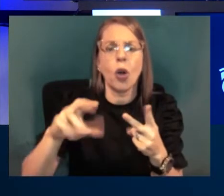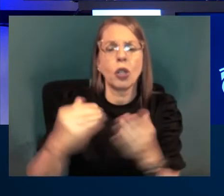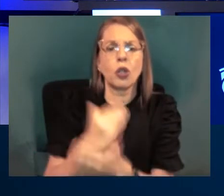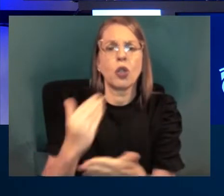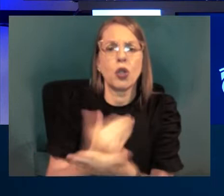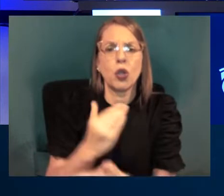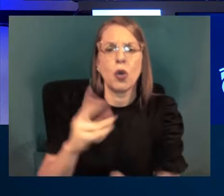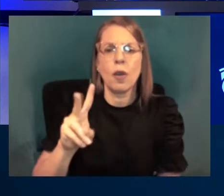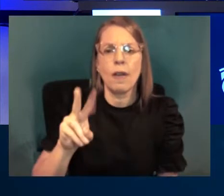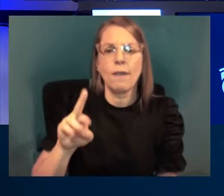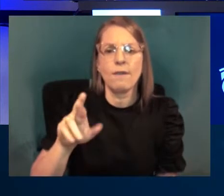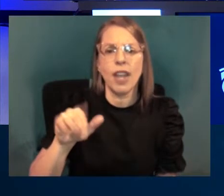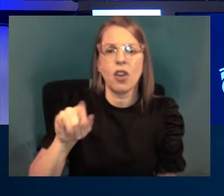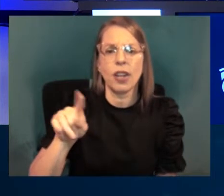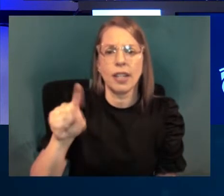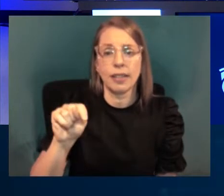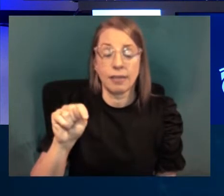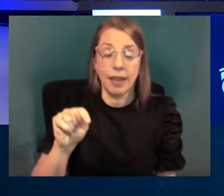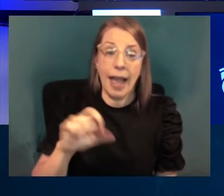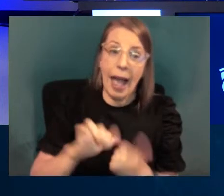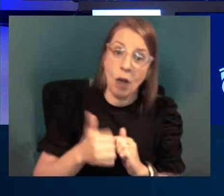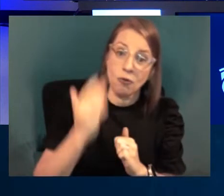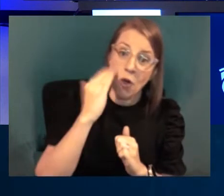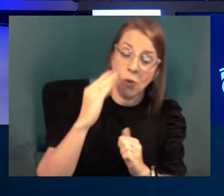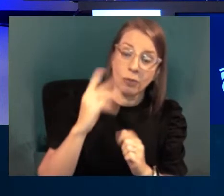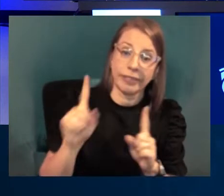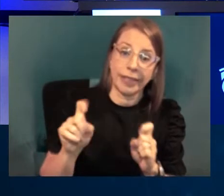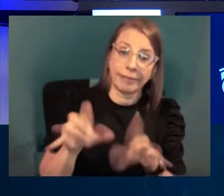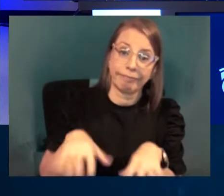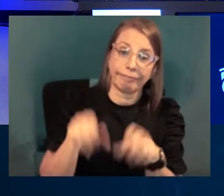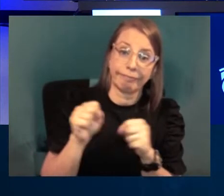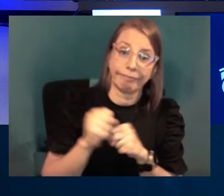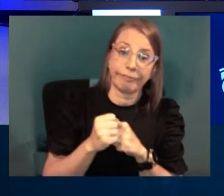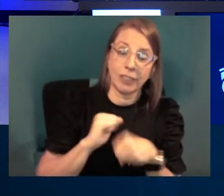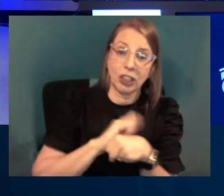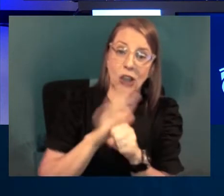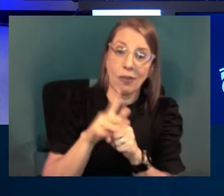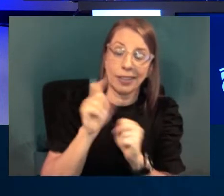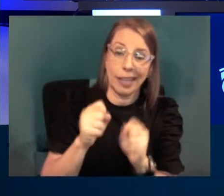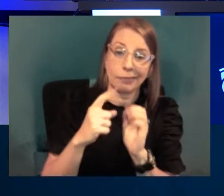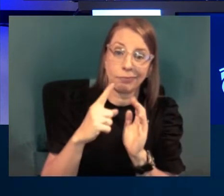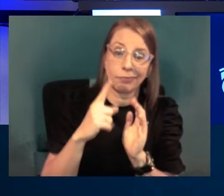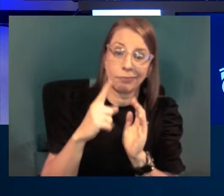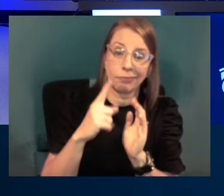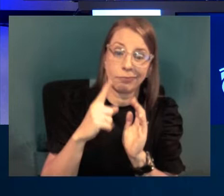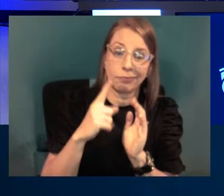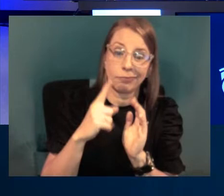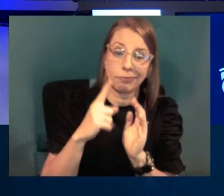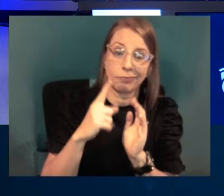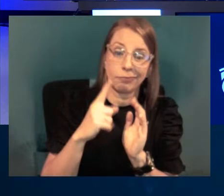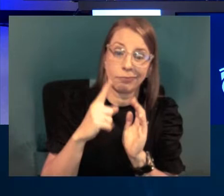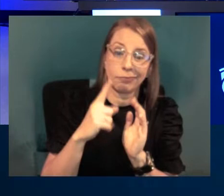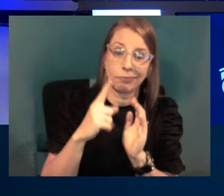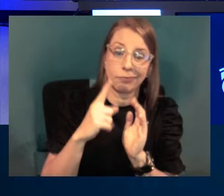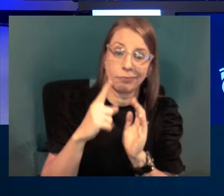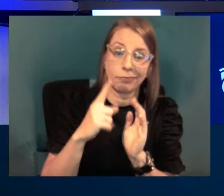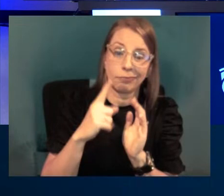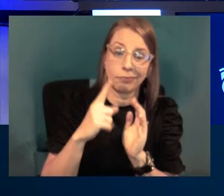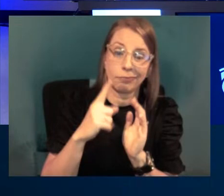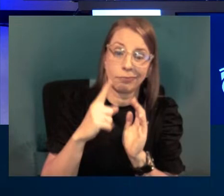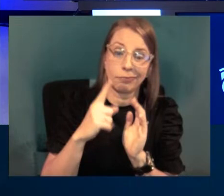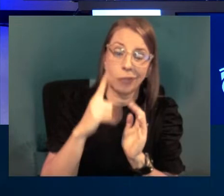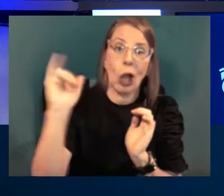Yeah, the only way you know is to get tested, Hawkeye, because COVID can present like an allergy or an allergy attack. So there's really no way to